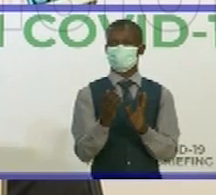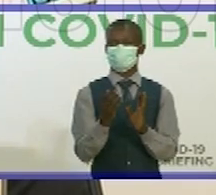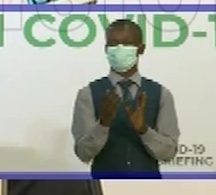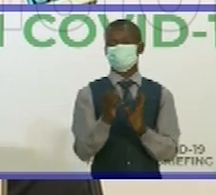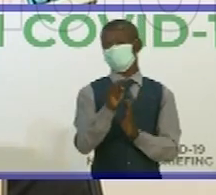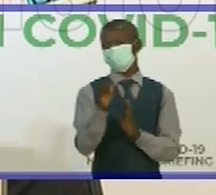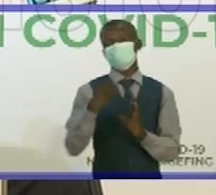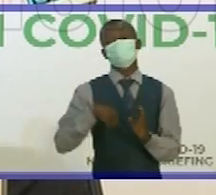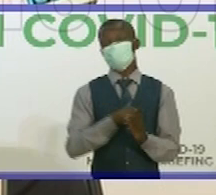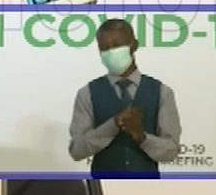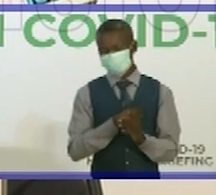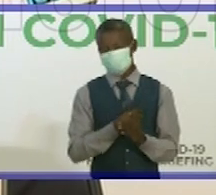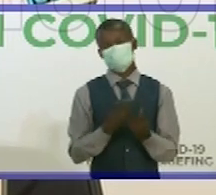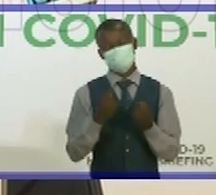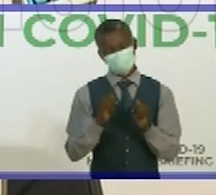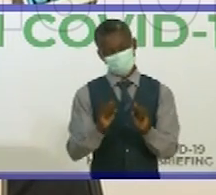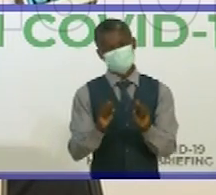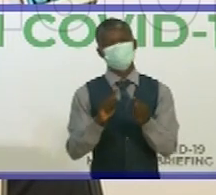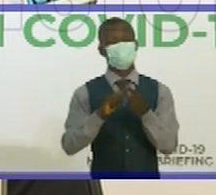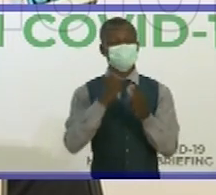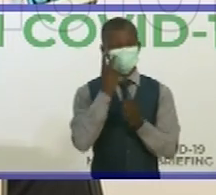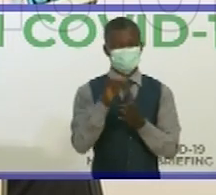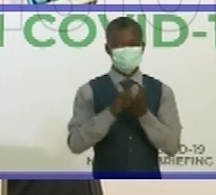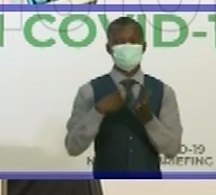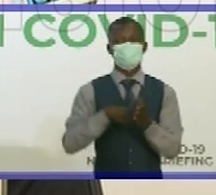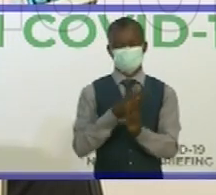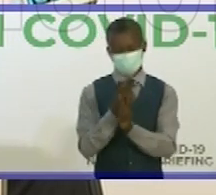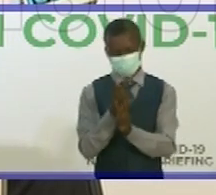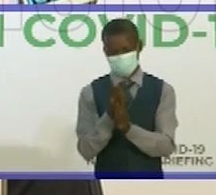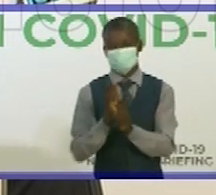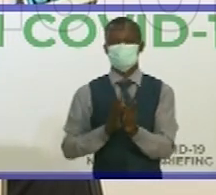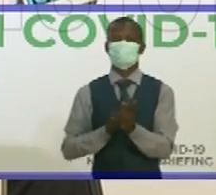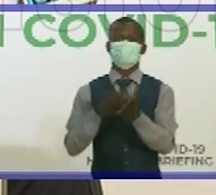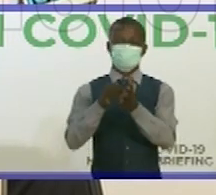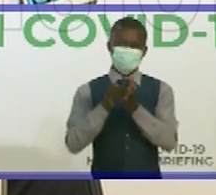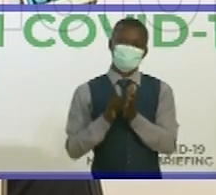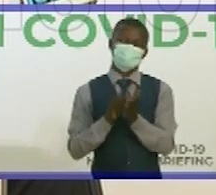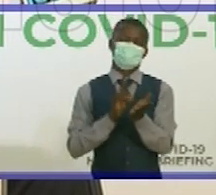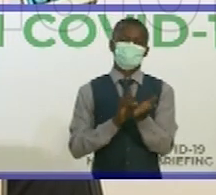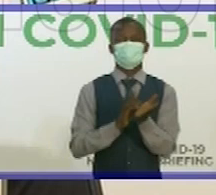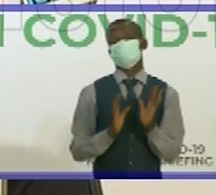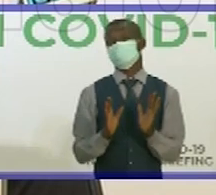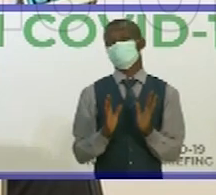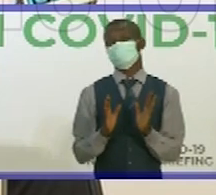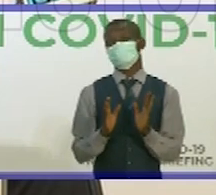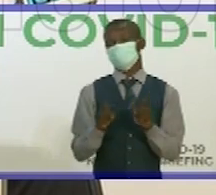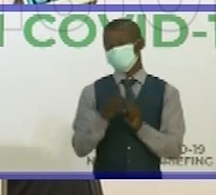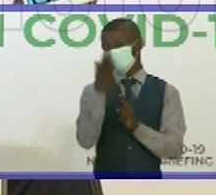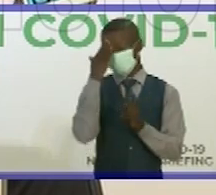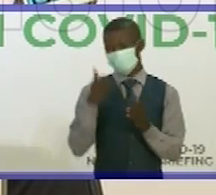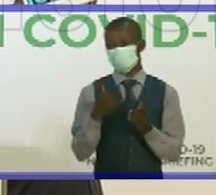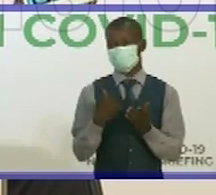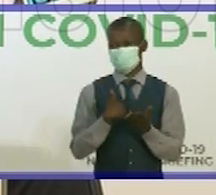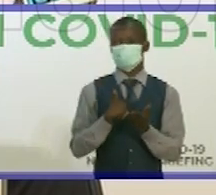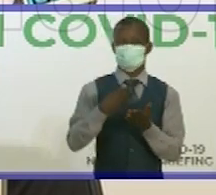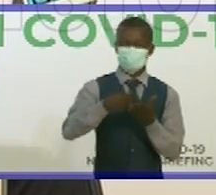So we are trying to see that we keep our own manpower here. As you know, there are incentives that have been given, like